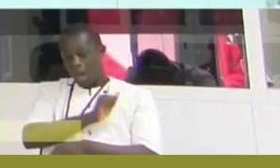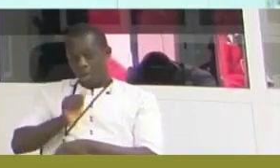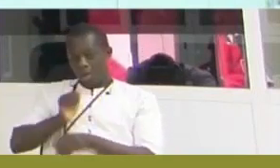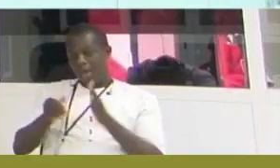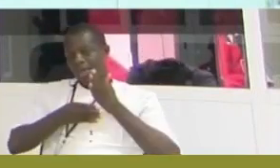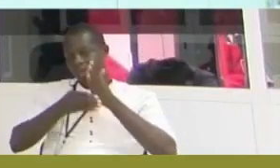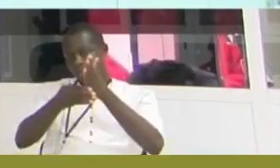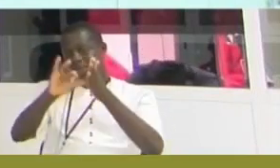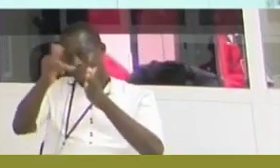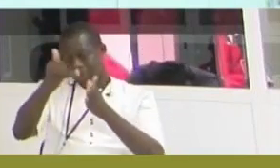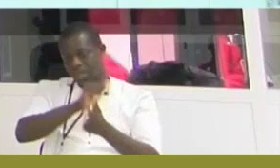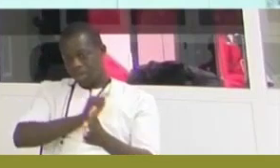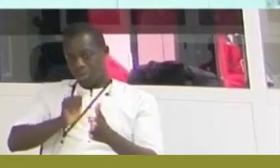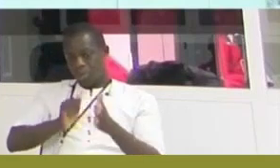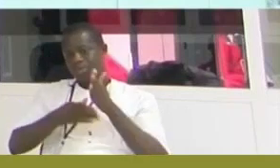our leaders, yes.